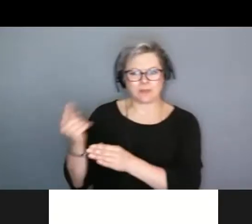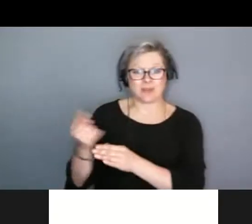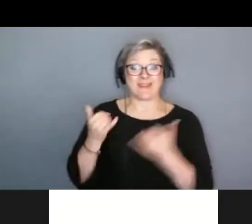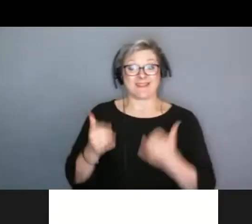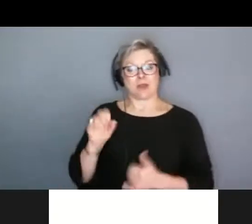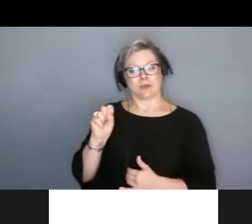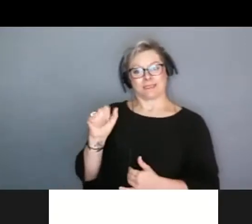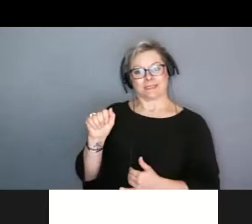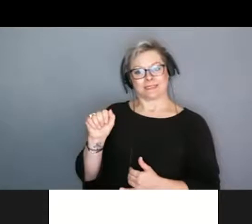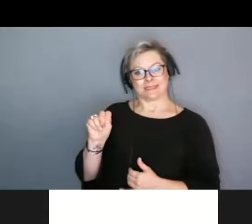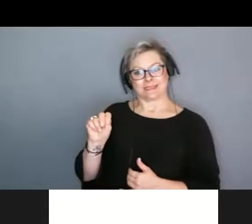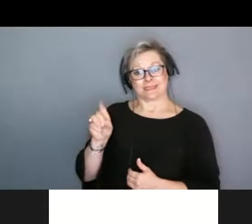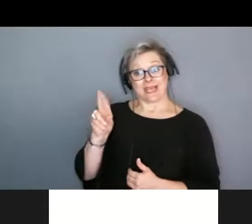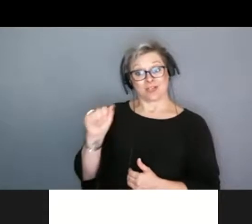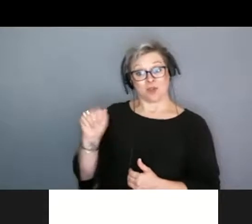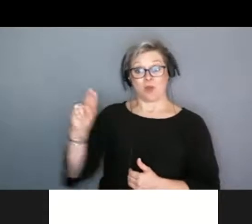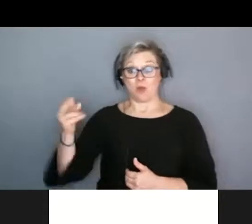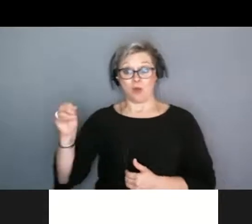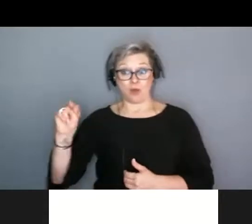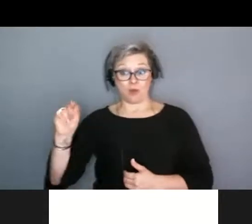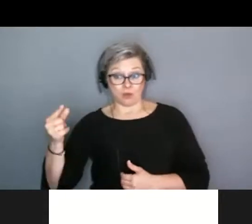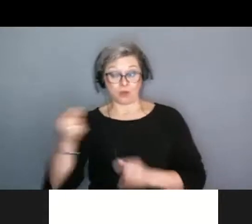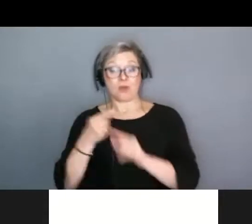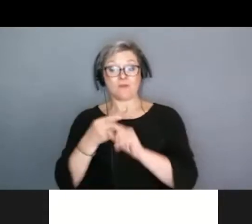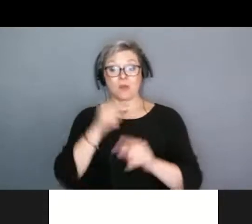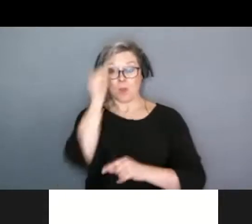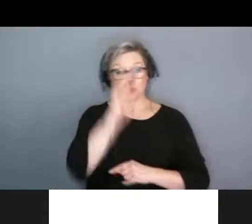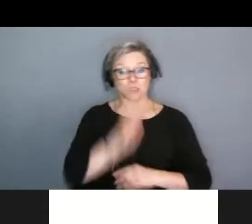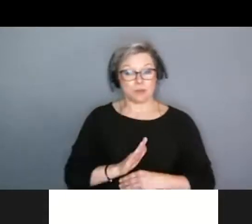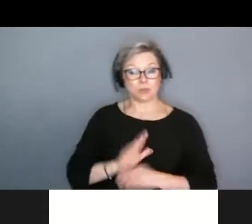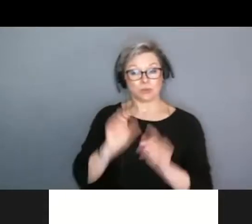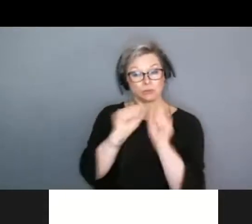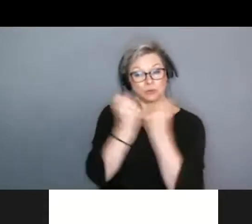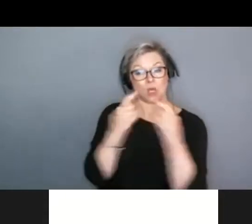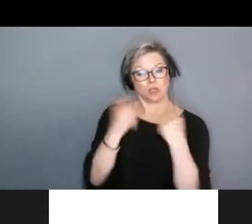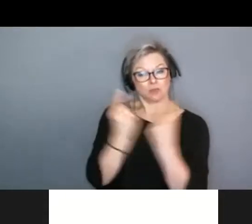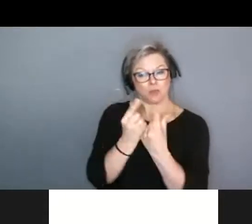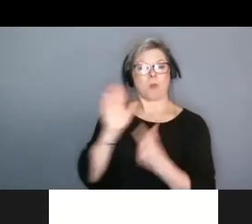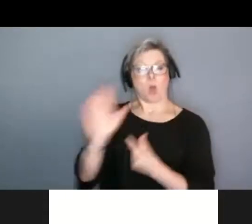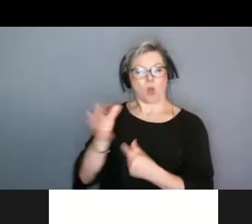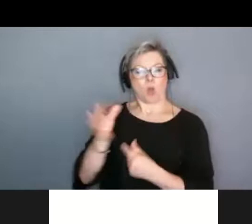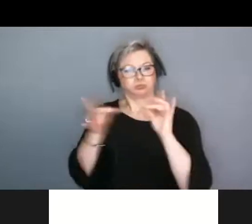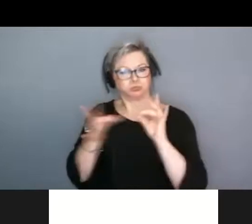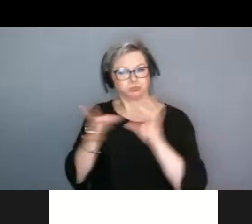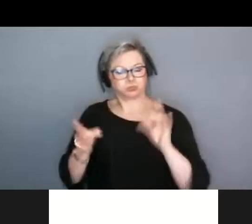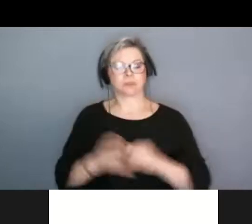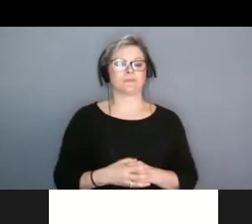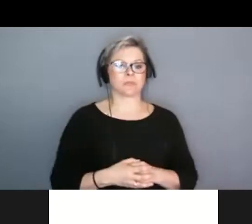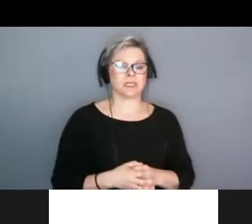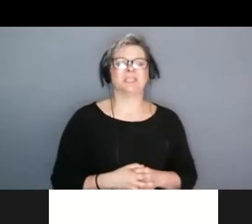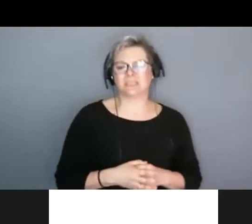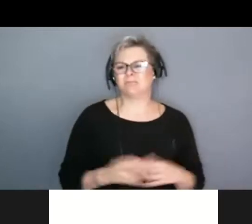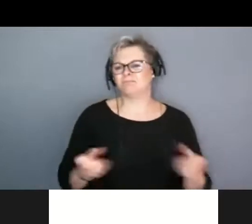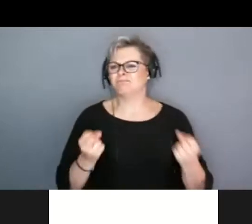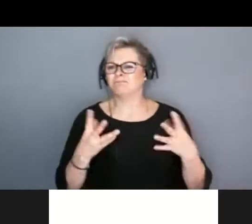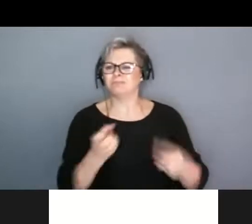from Alzheimer's Society, Grey Bruce, offering her thoughts. And years of the